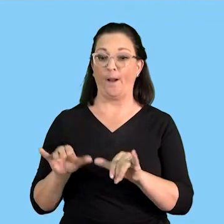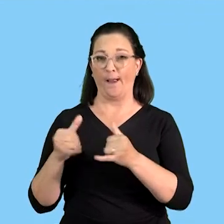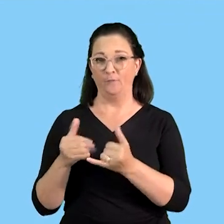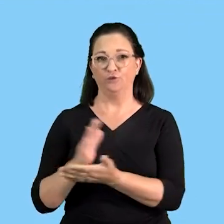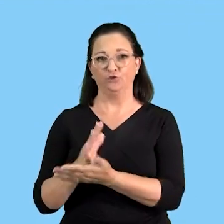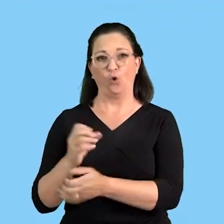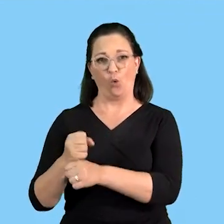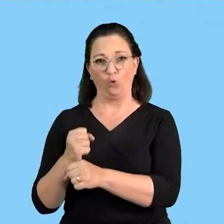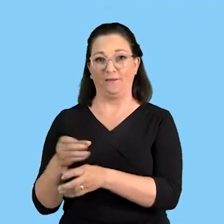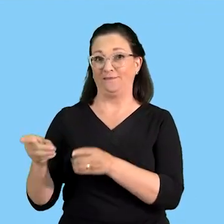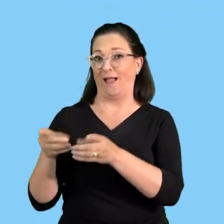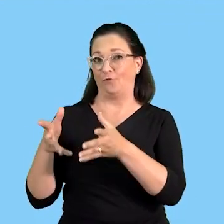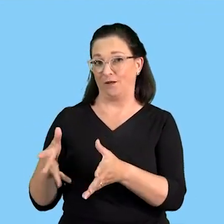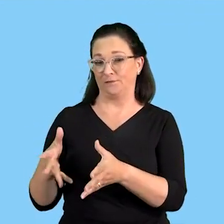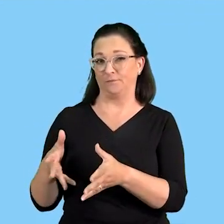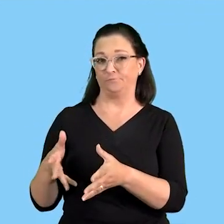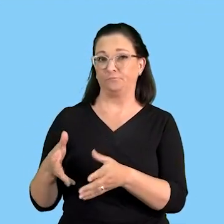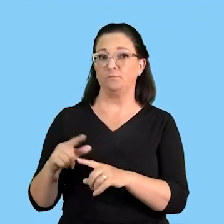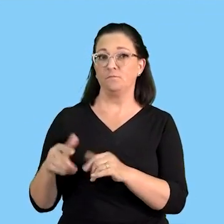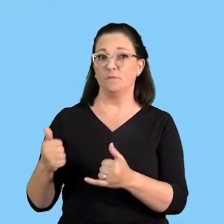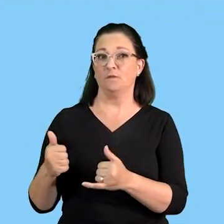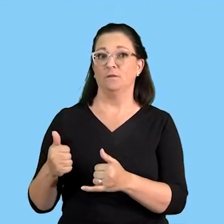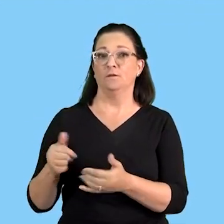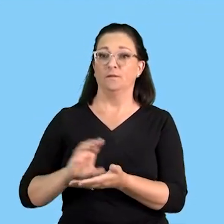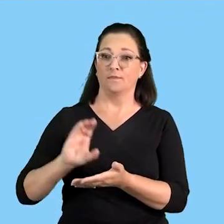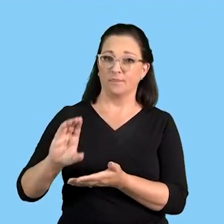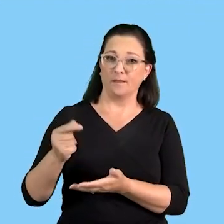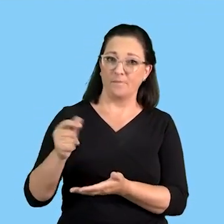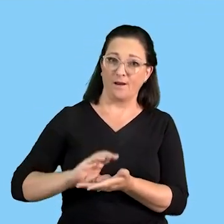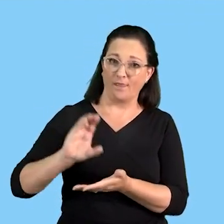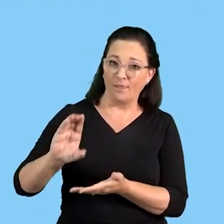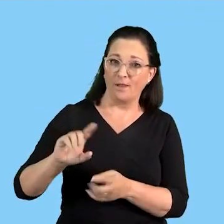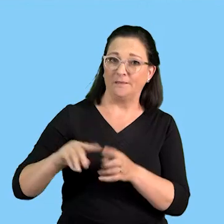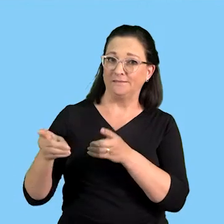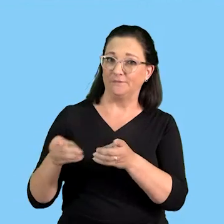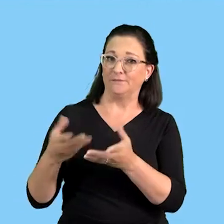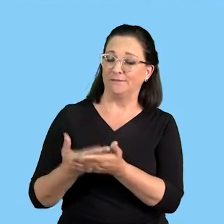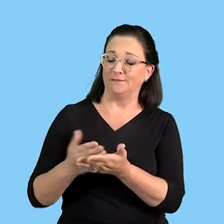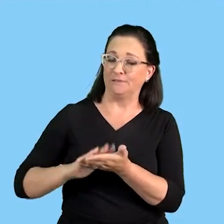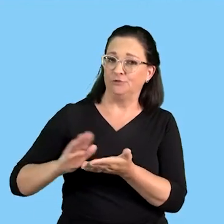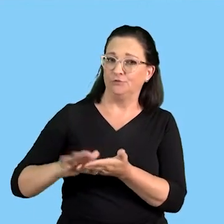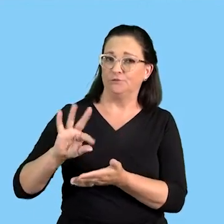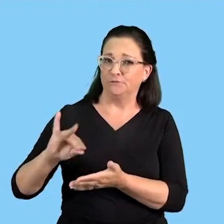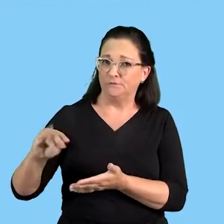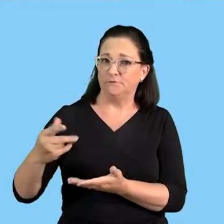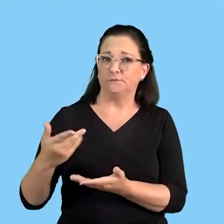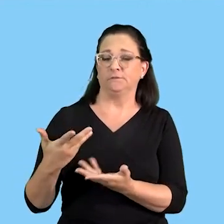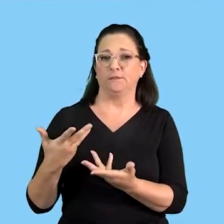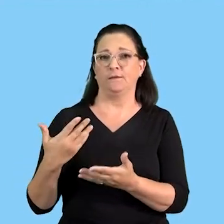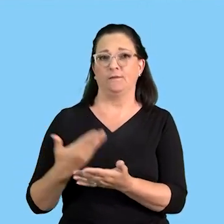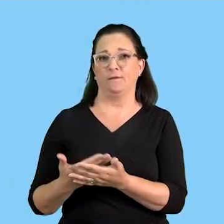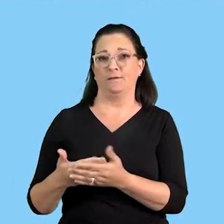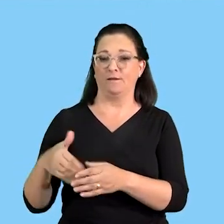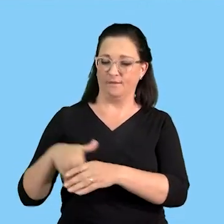company we have shareholders, we are talking directors. And remember, shareholders invest the capital, but directors run the company on a